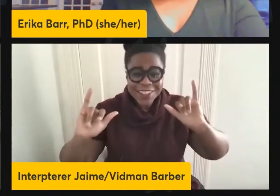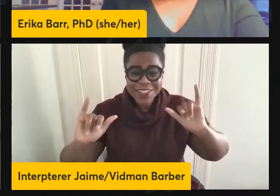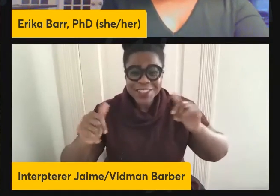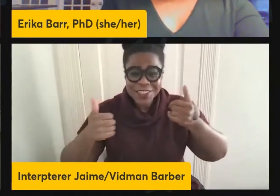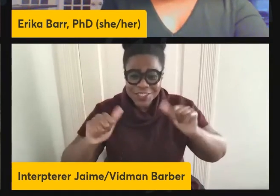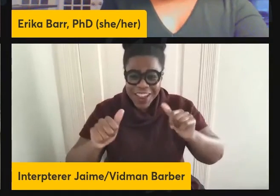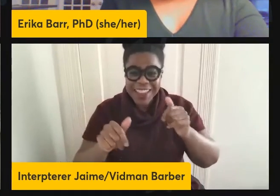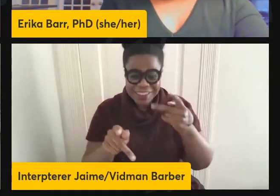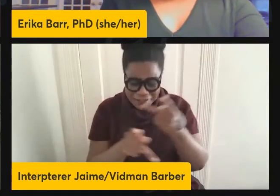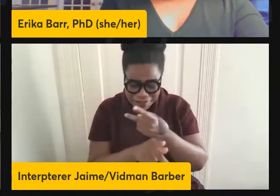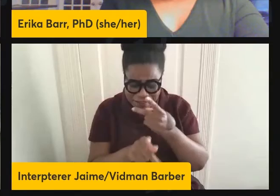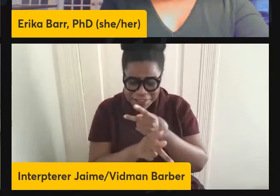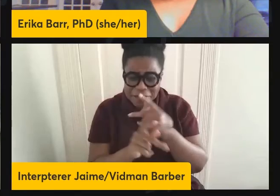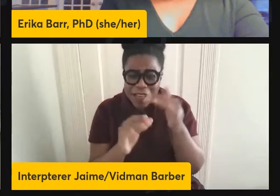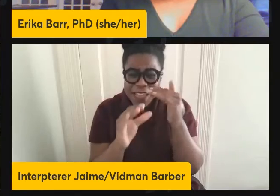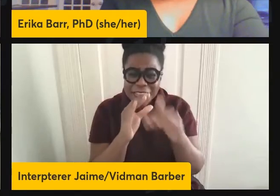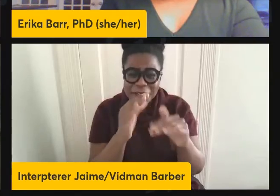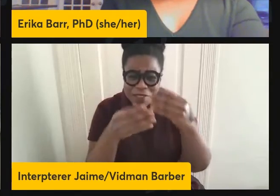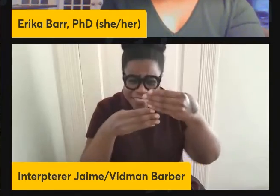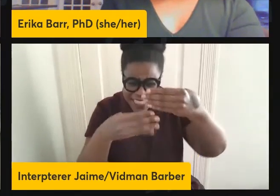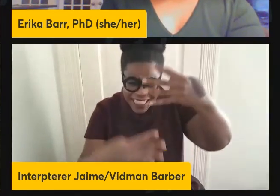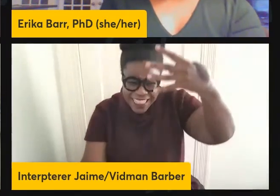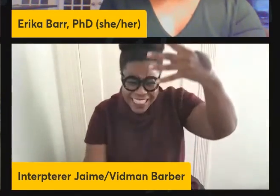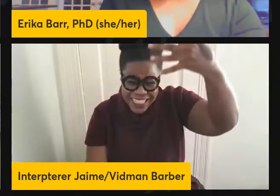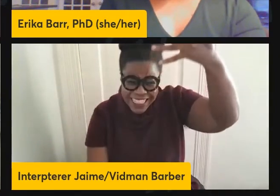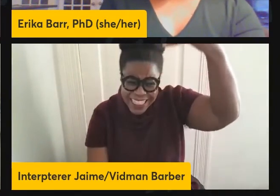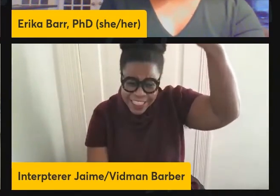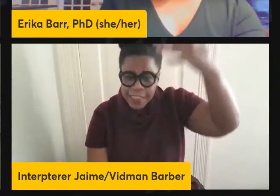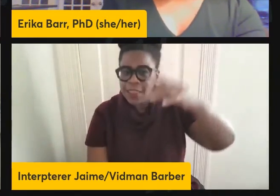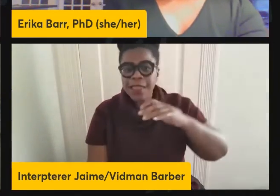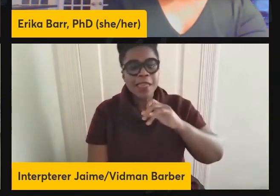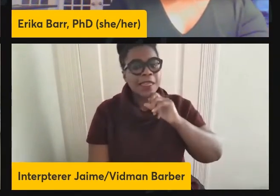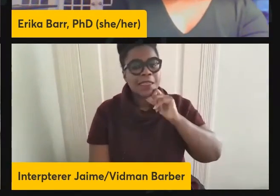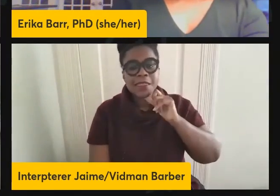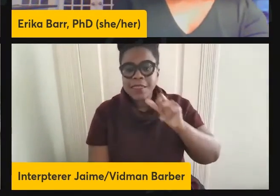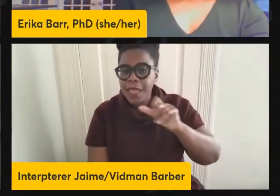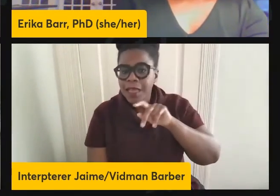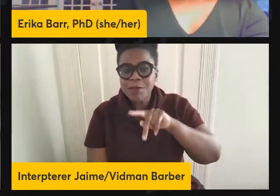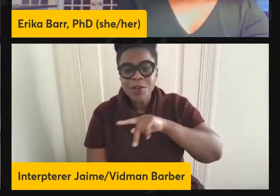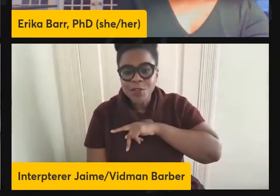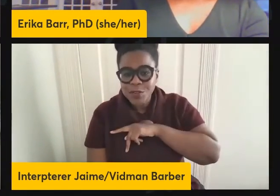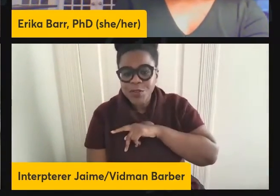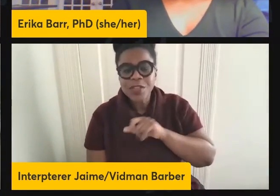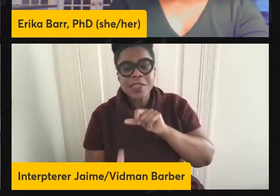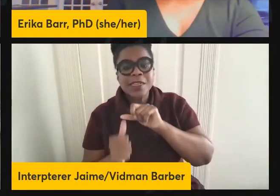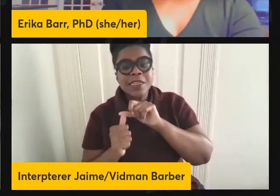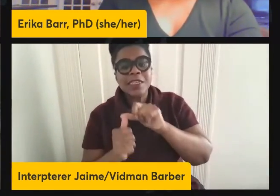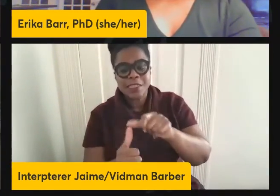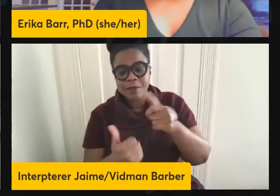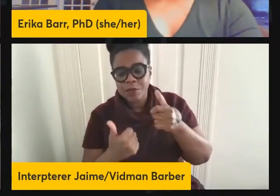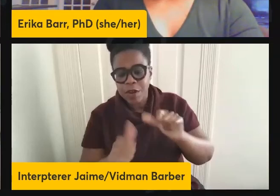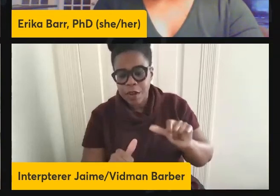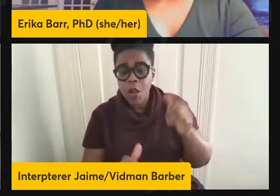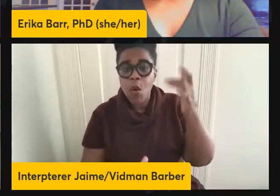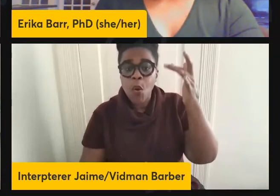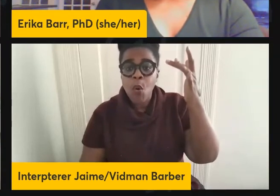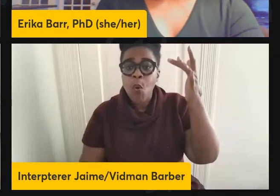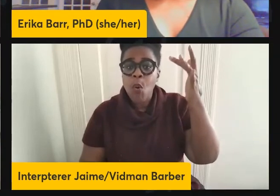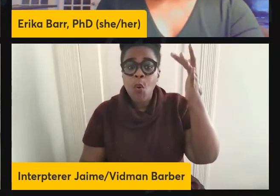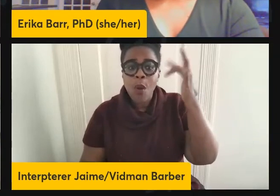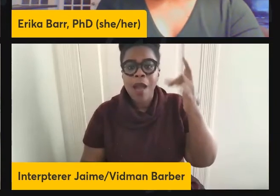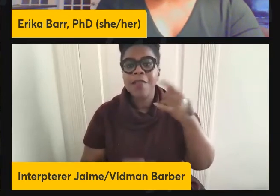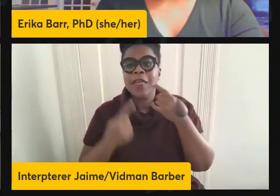get through my email box sometimes. It's not personal. So just keep trying because persistence will be rewarded.